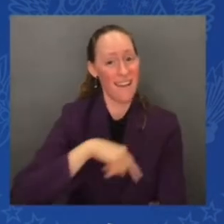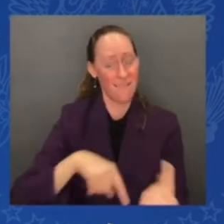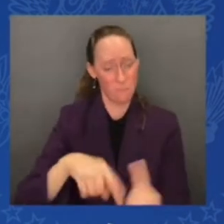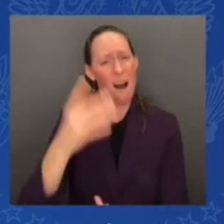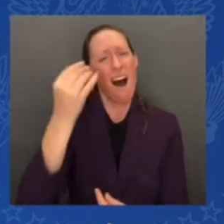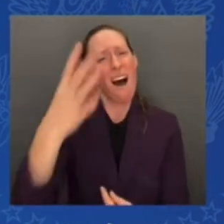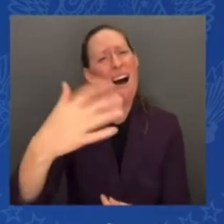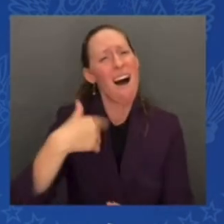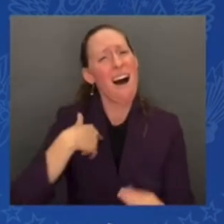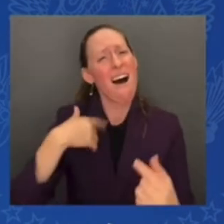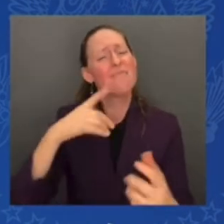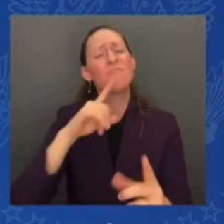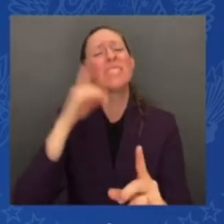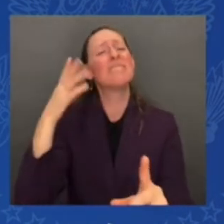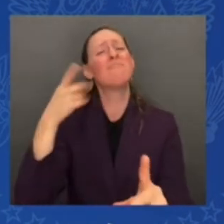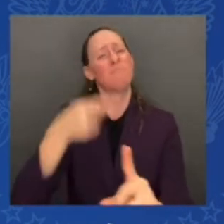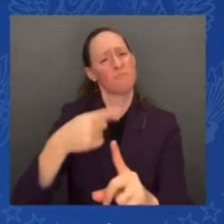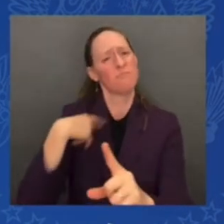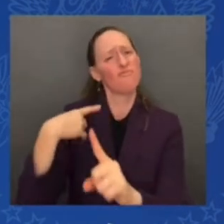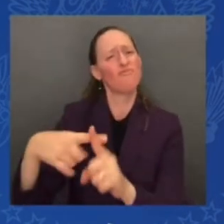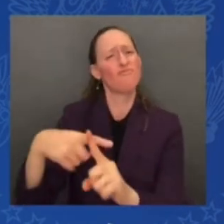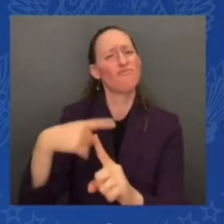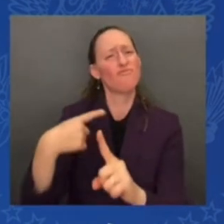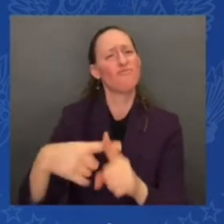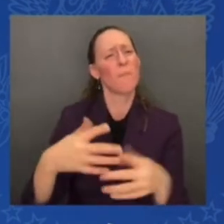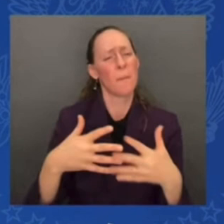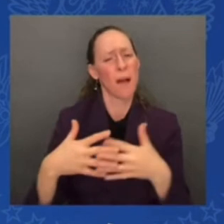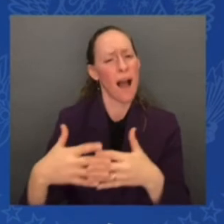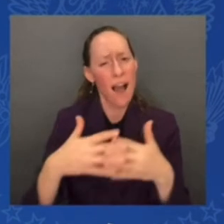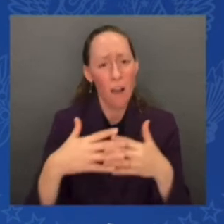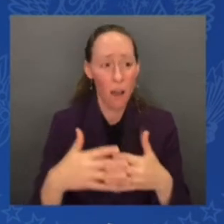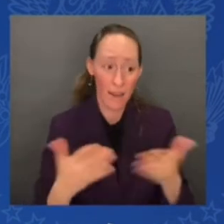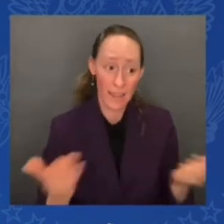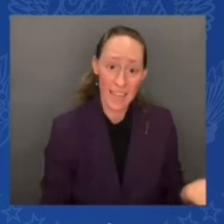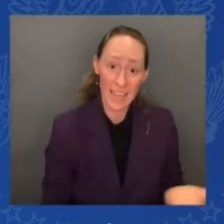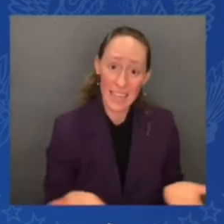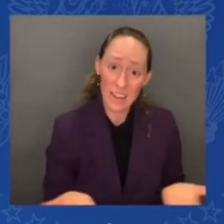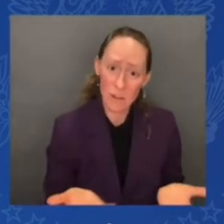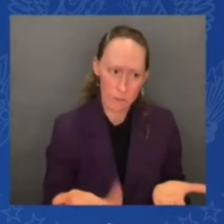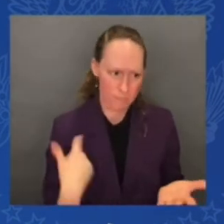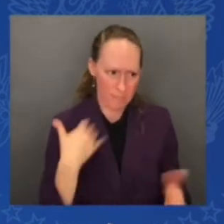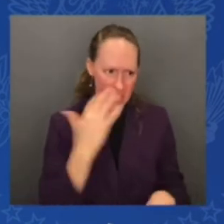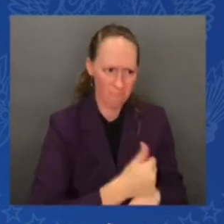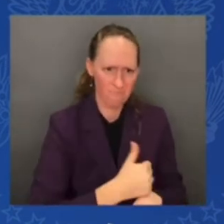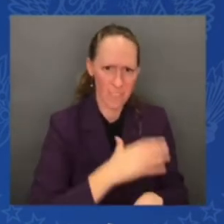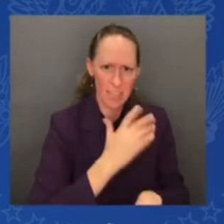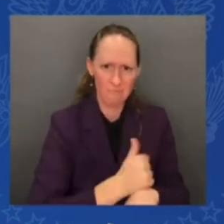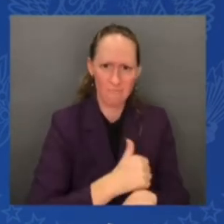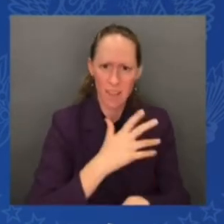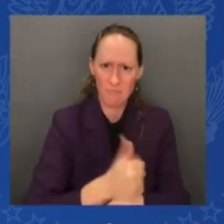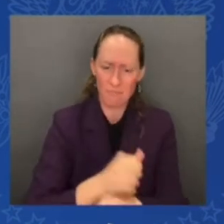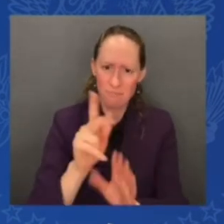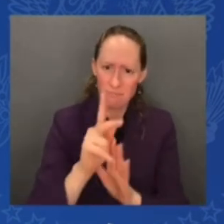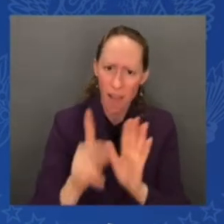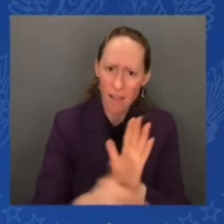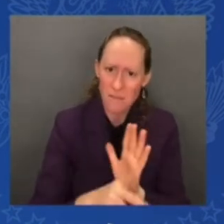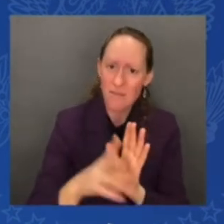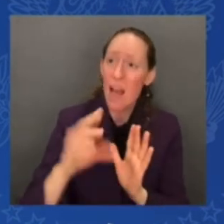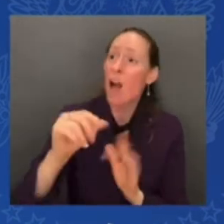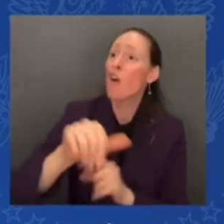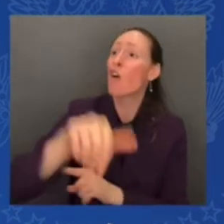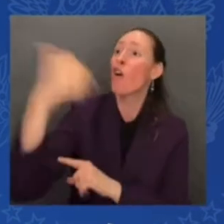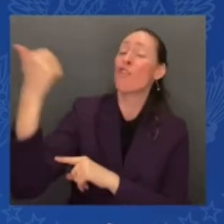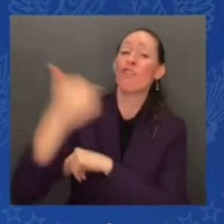policy. You know, went through an awful long time watching companies the last 15 years decide to